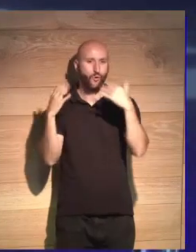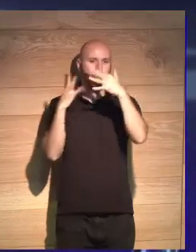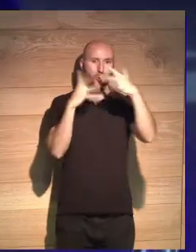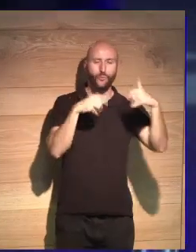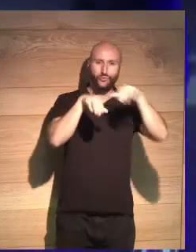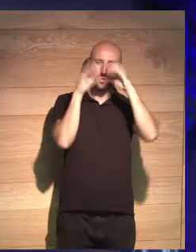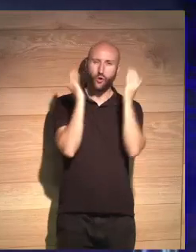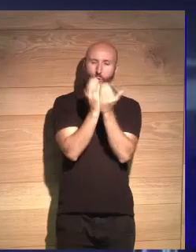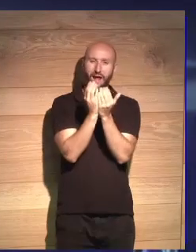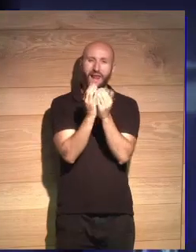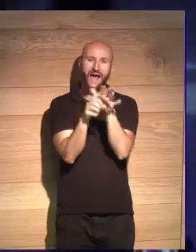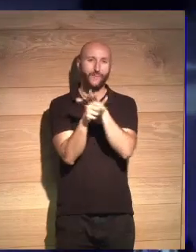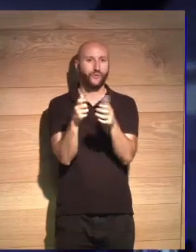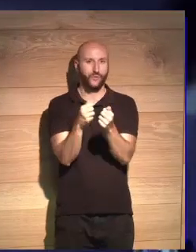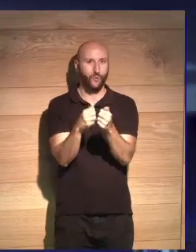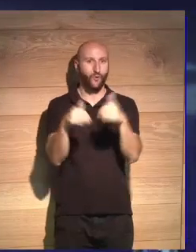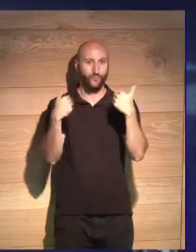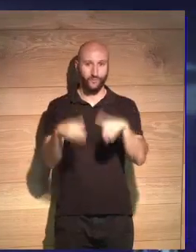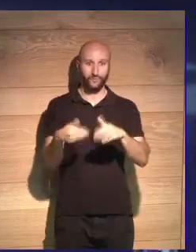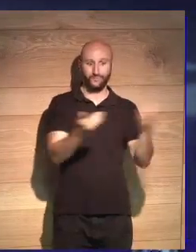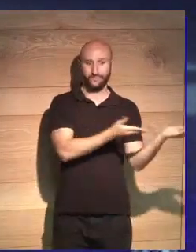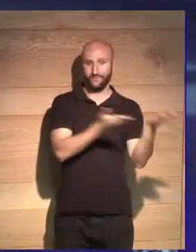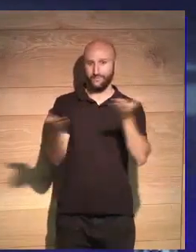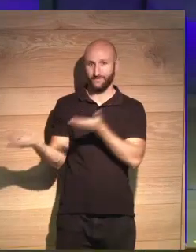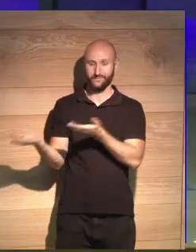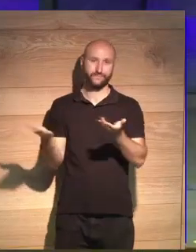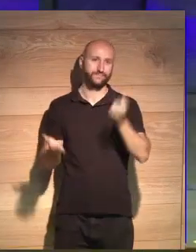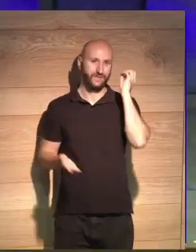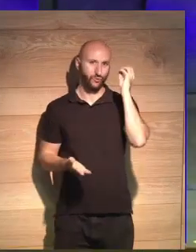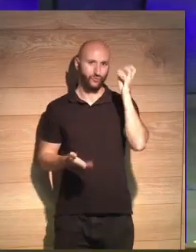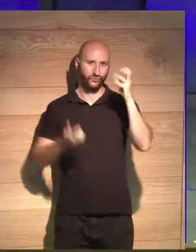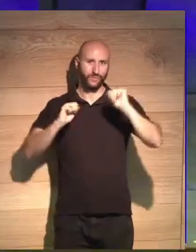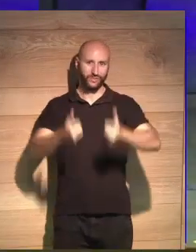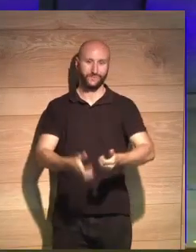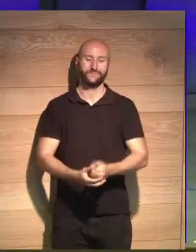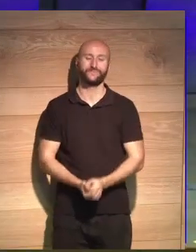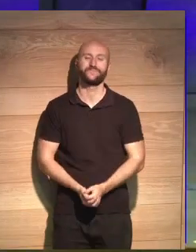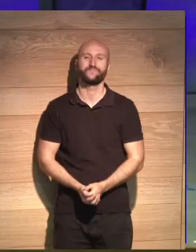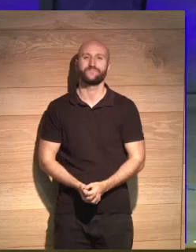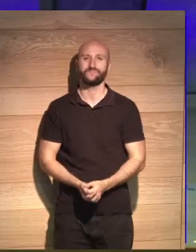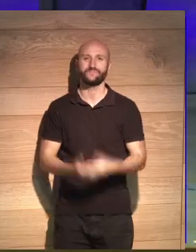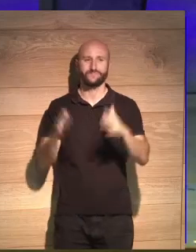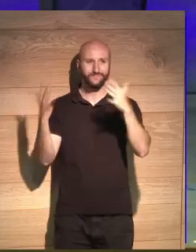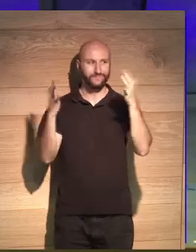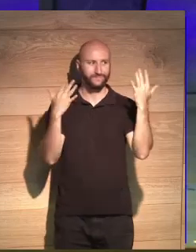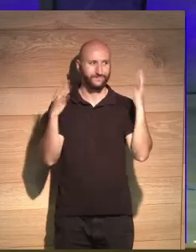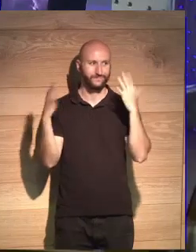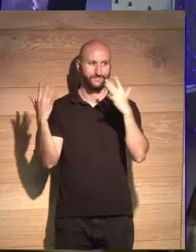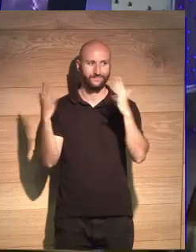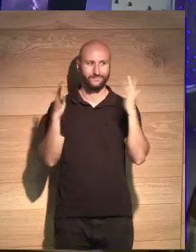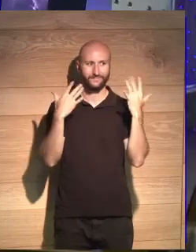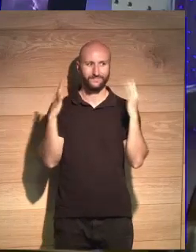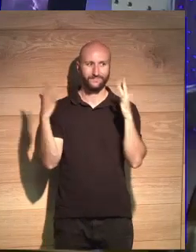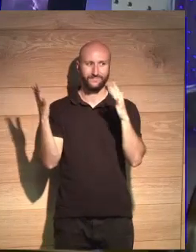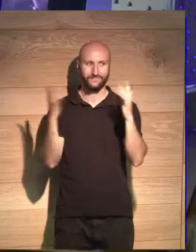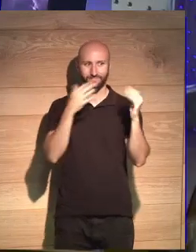music industry as a whole. So this will give us an idea of what the video game industry is about. So Belén, the floor is